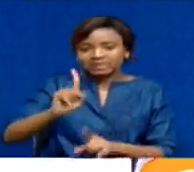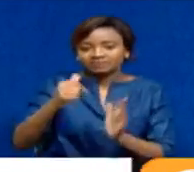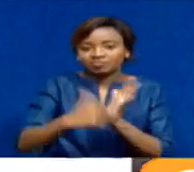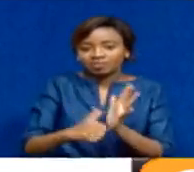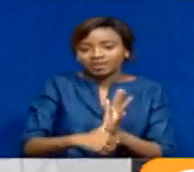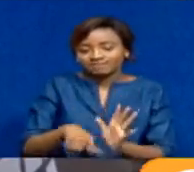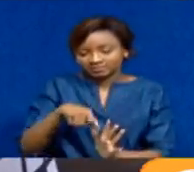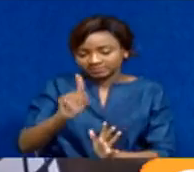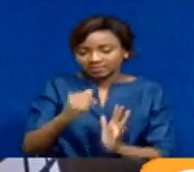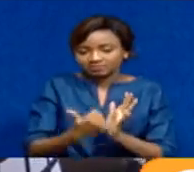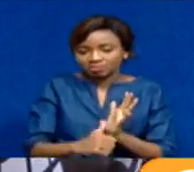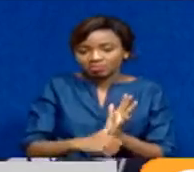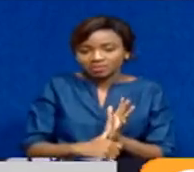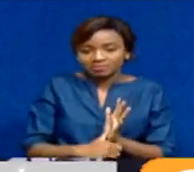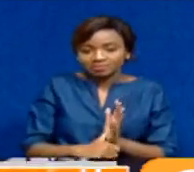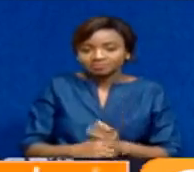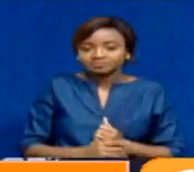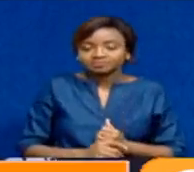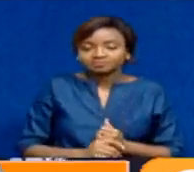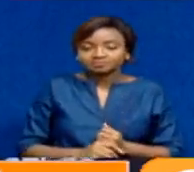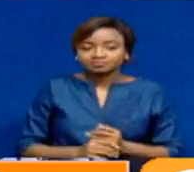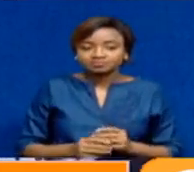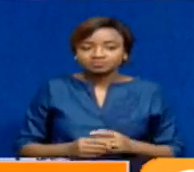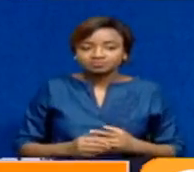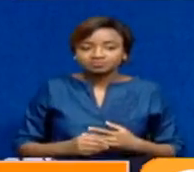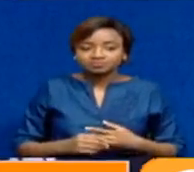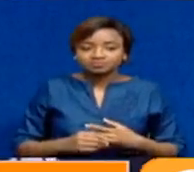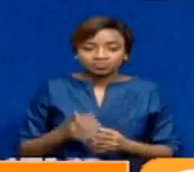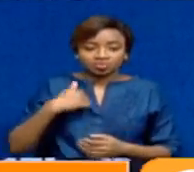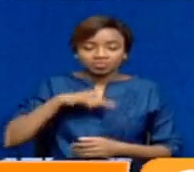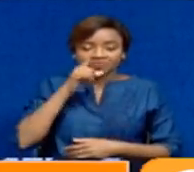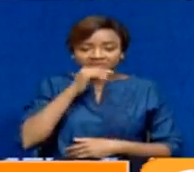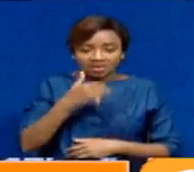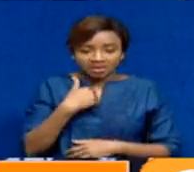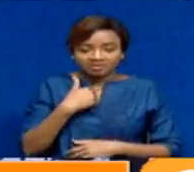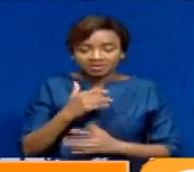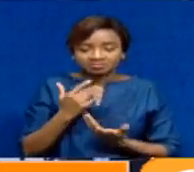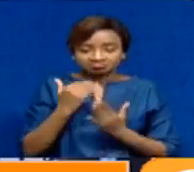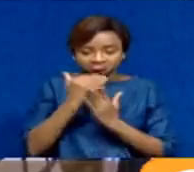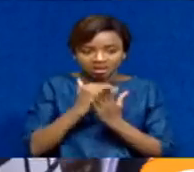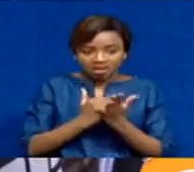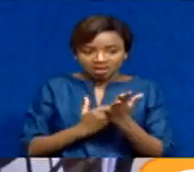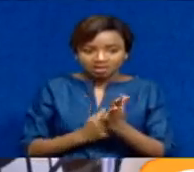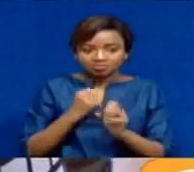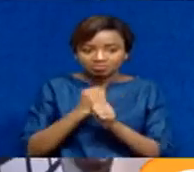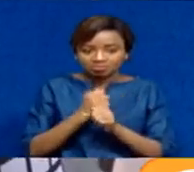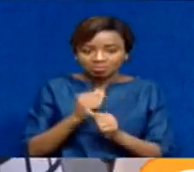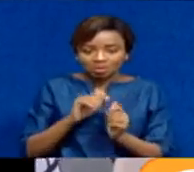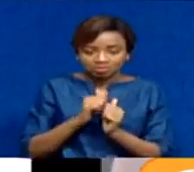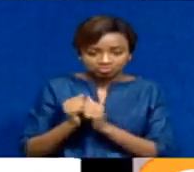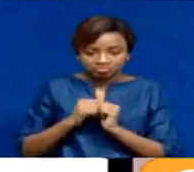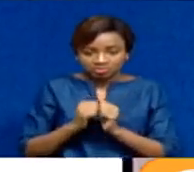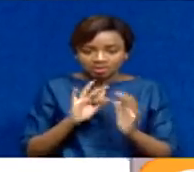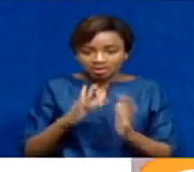deal. Already having a structured relationship on how to address our problems. So we are